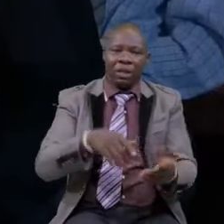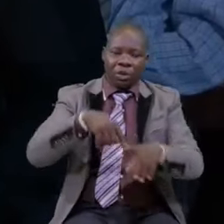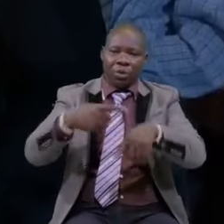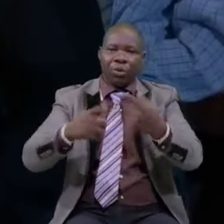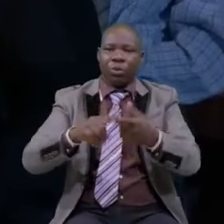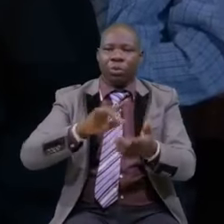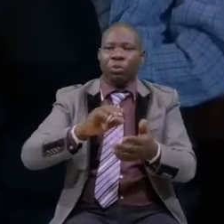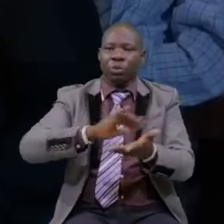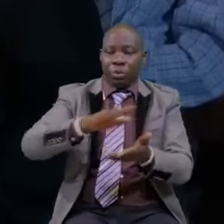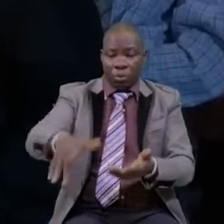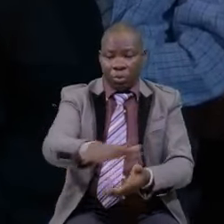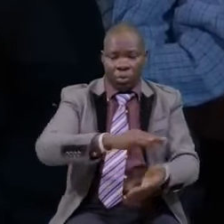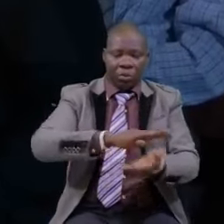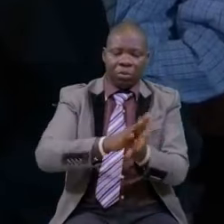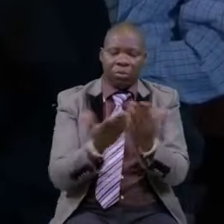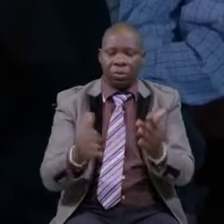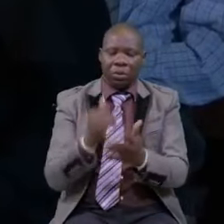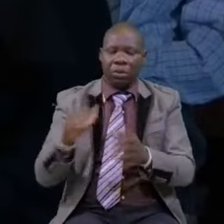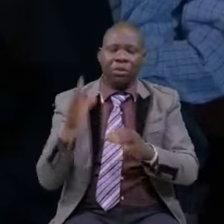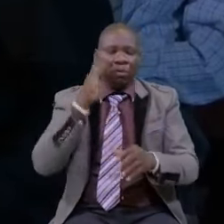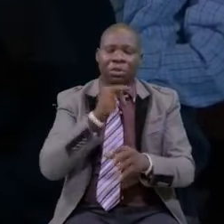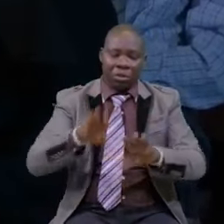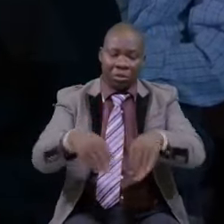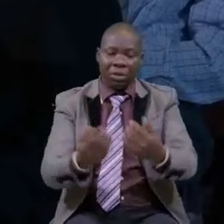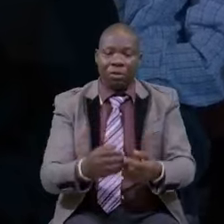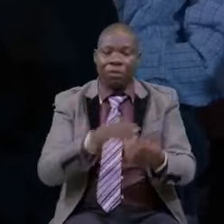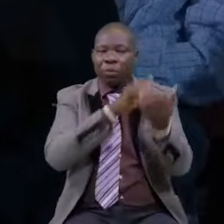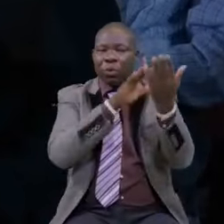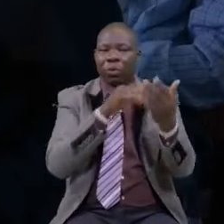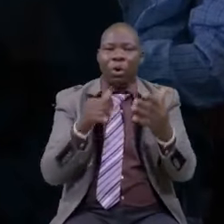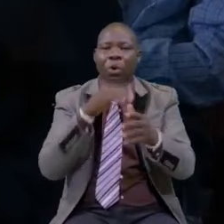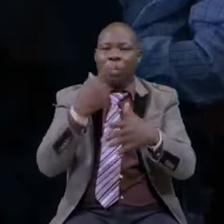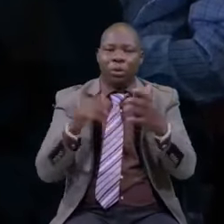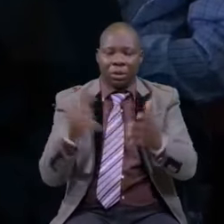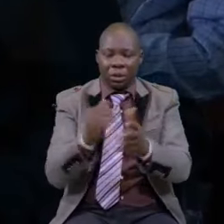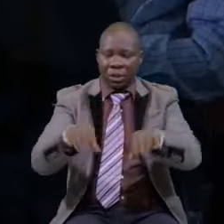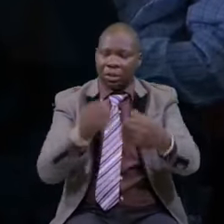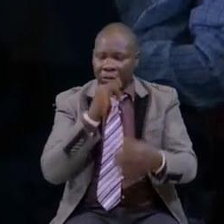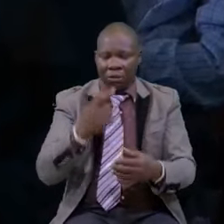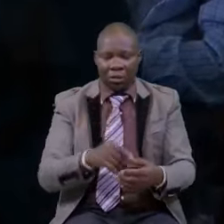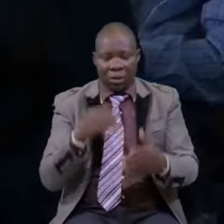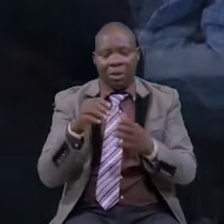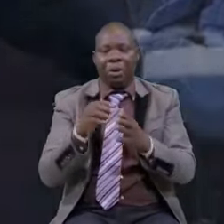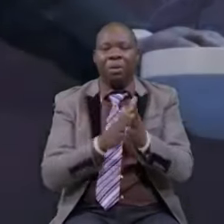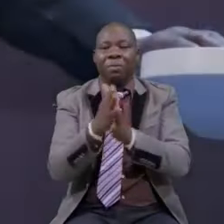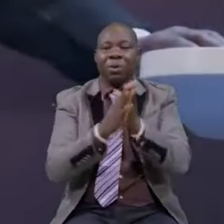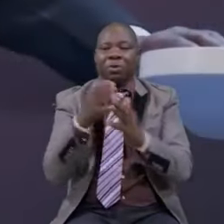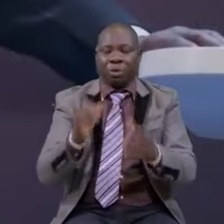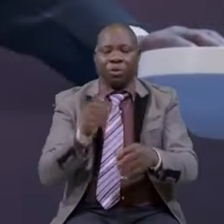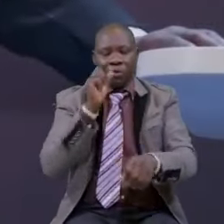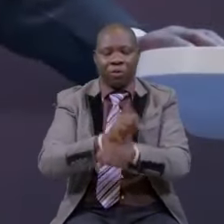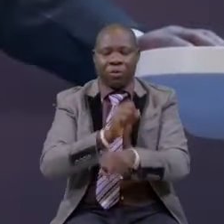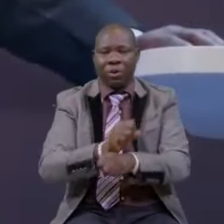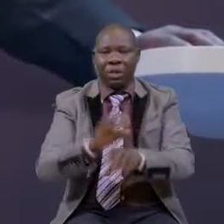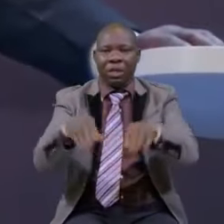any hope. What it gives is the methodology of walking, digging, digging the sand, making the blocks,